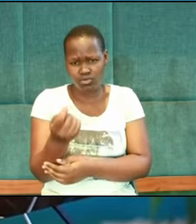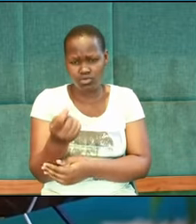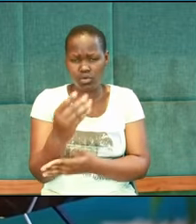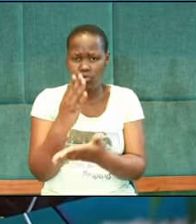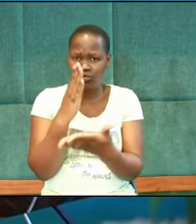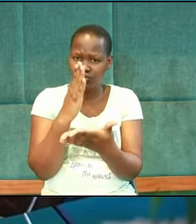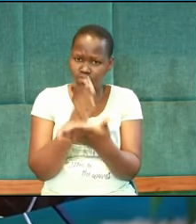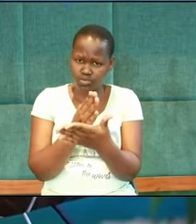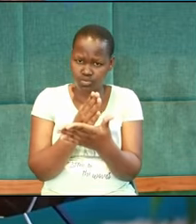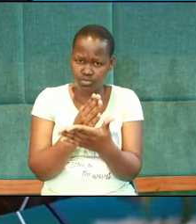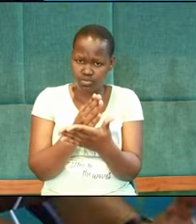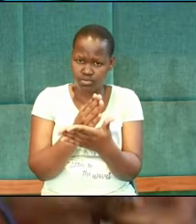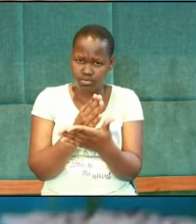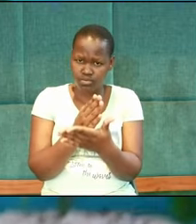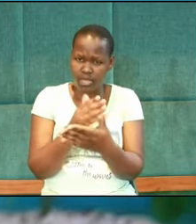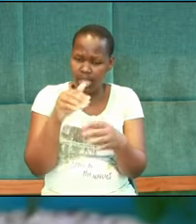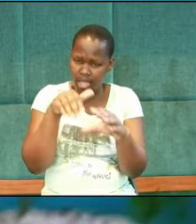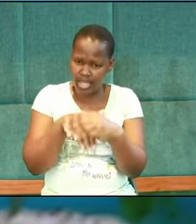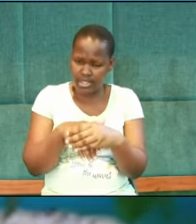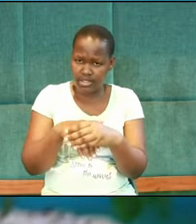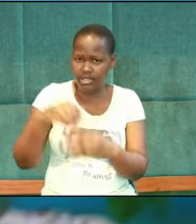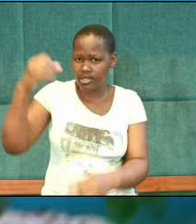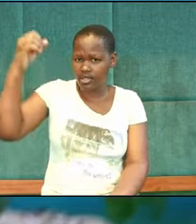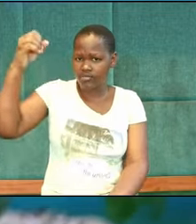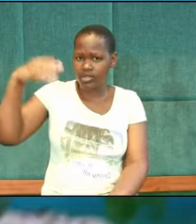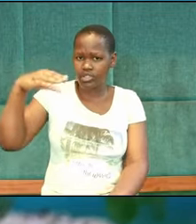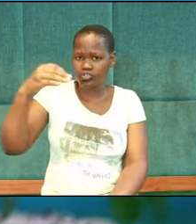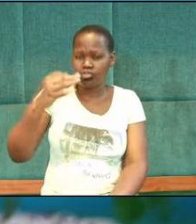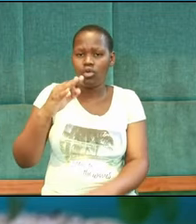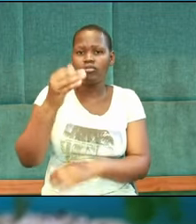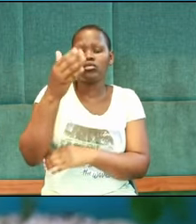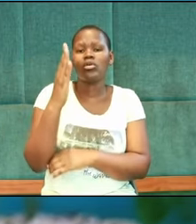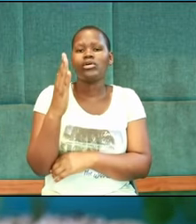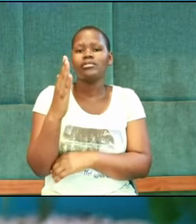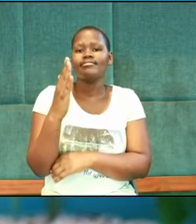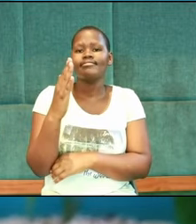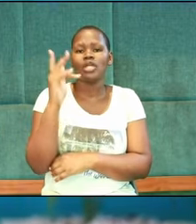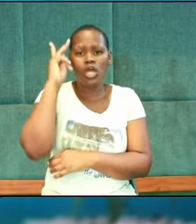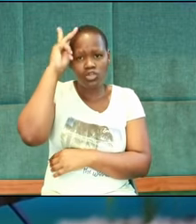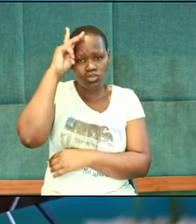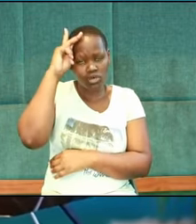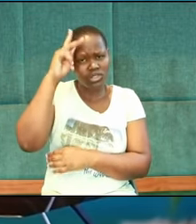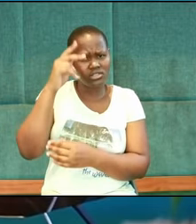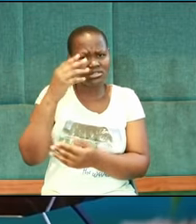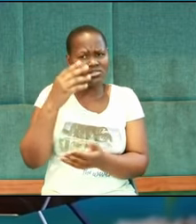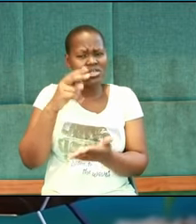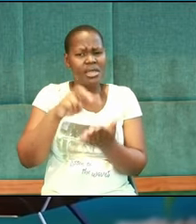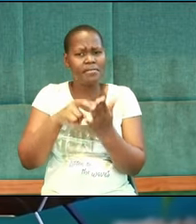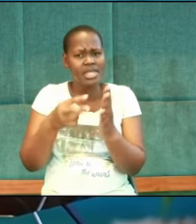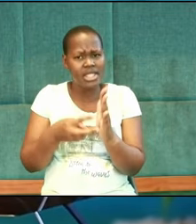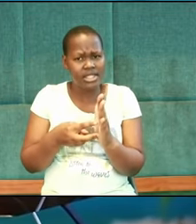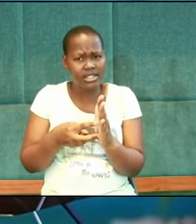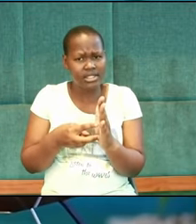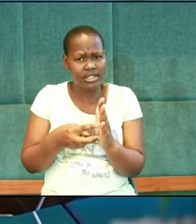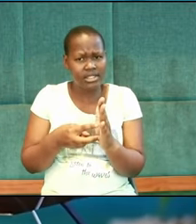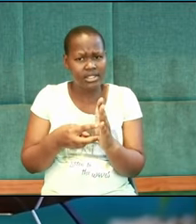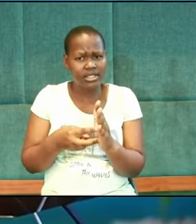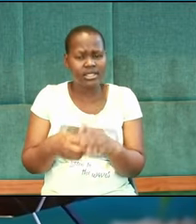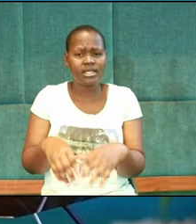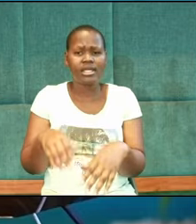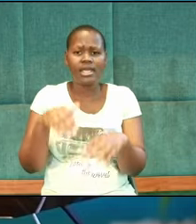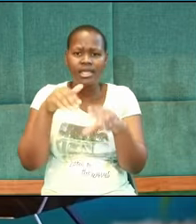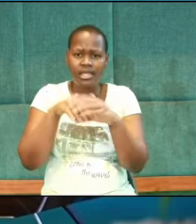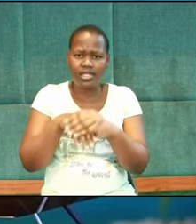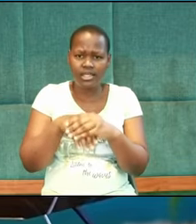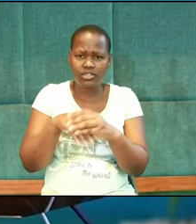correct insight or revelation of God. So knowledge, it may mean either insight